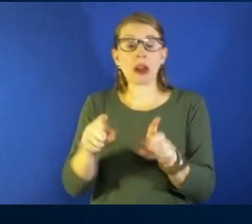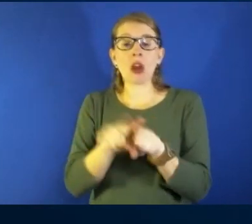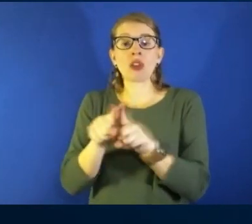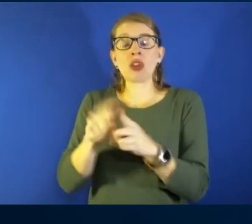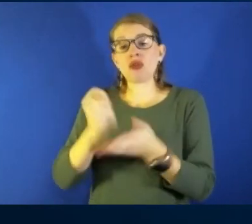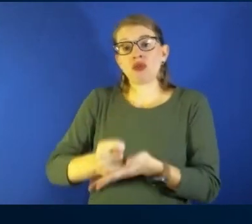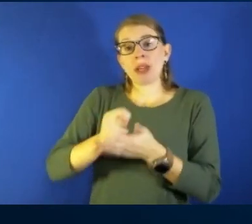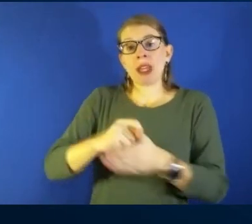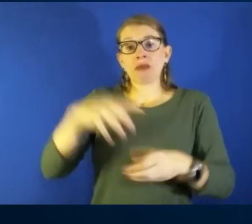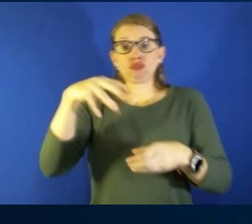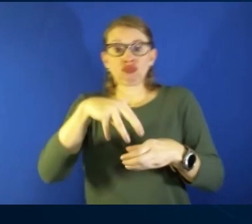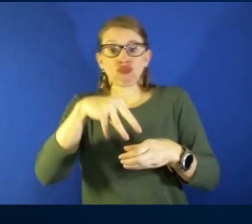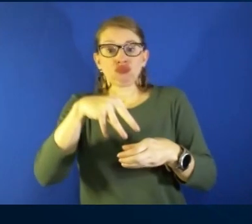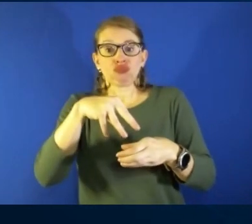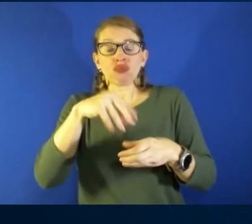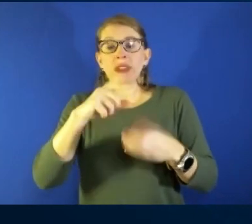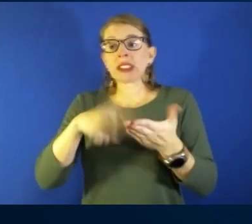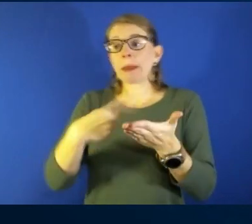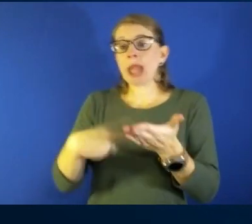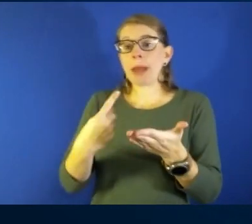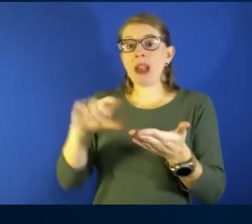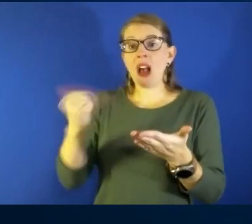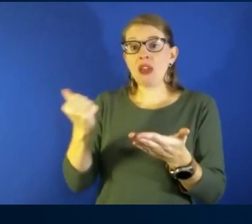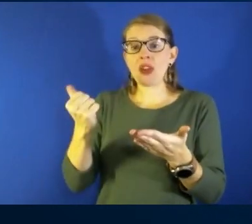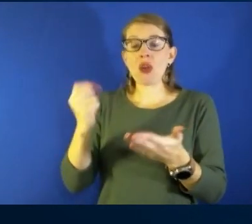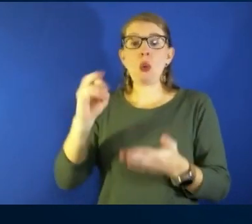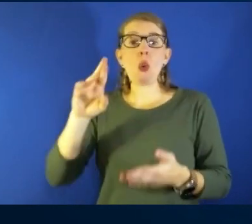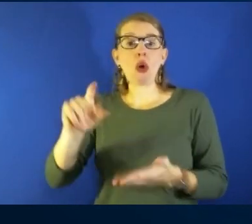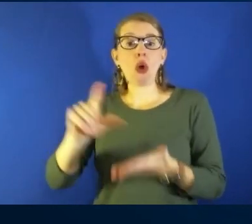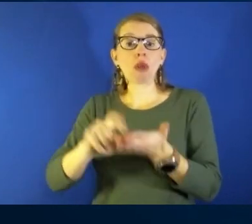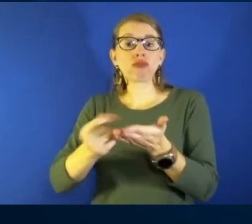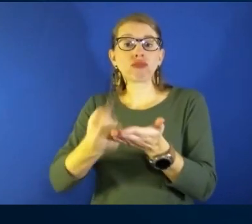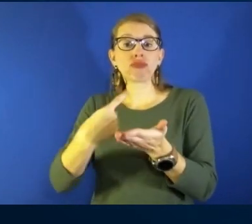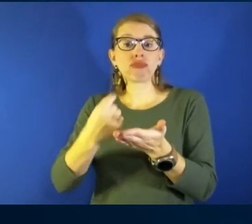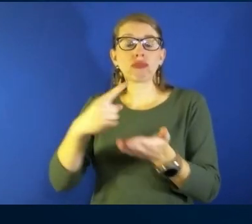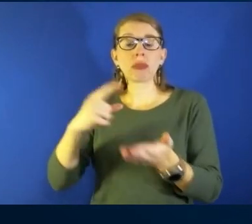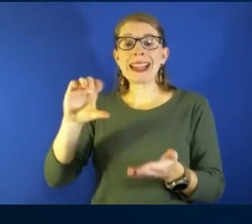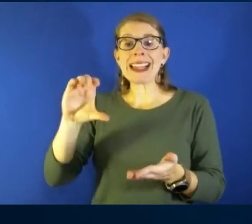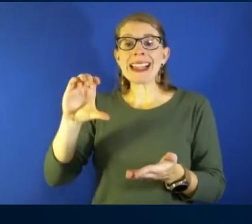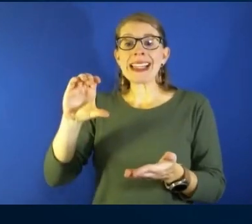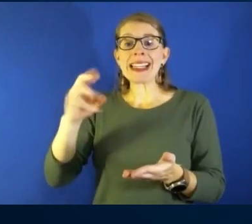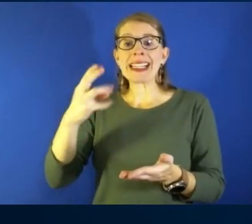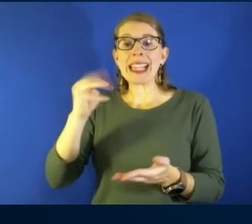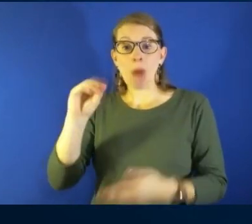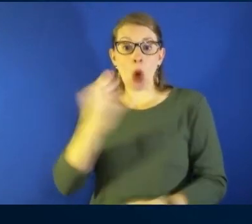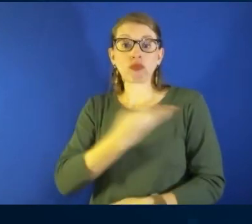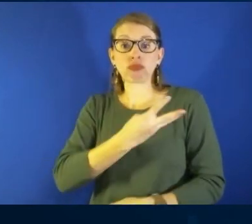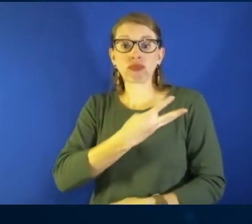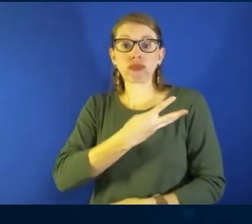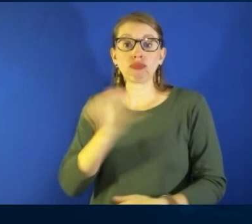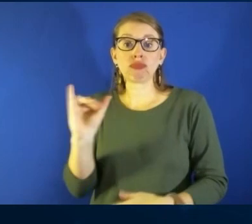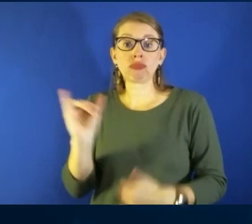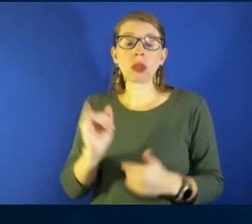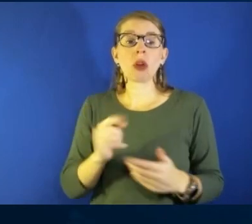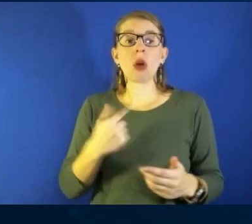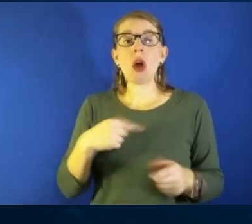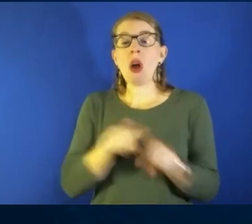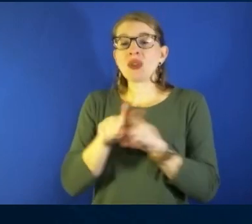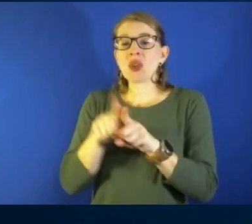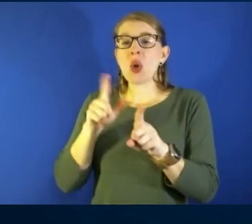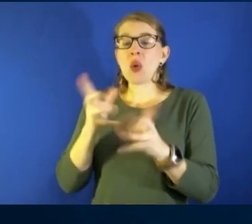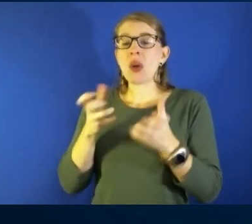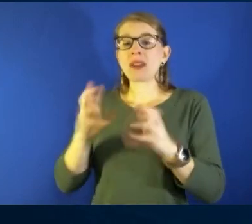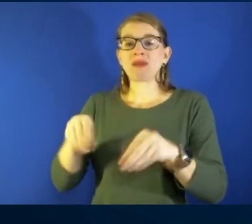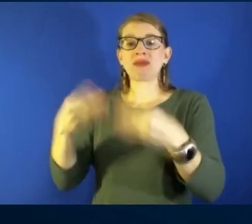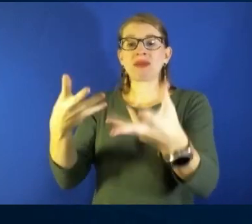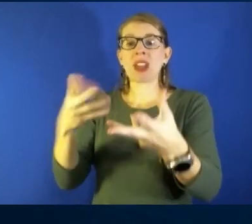radiation, and sometimes other oral therapies or chemotherapy. And we also want to give them, I think one of the things we